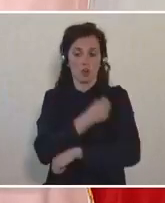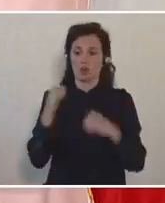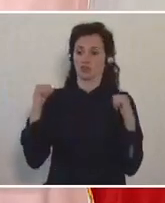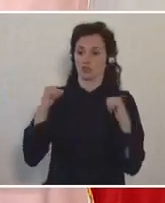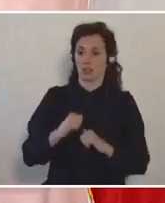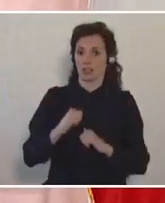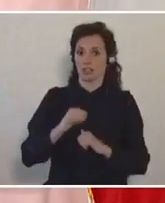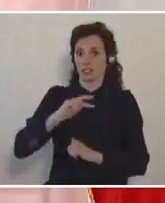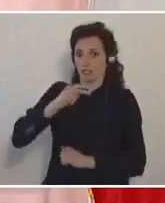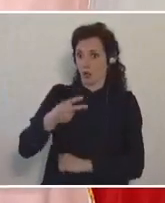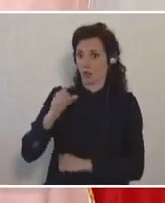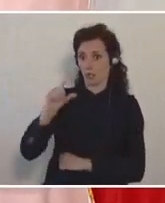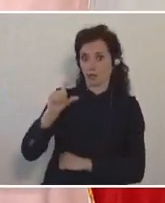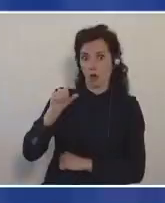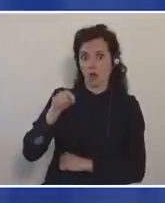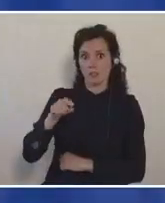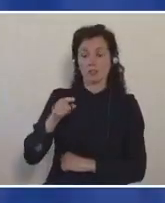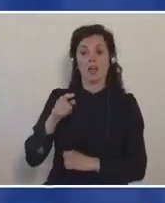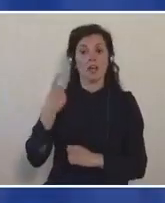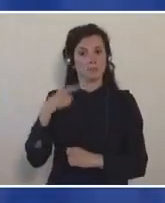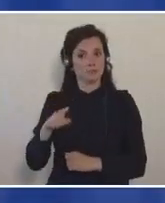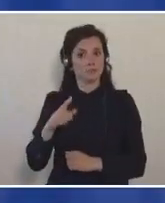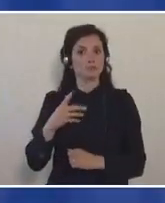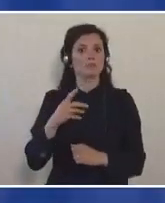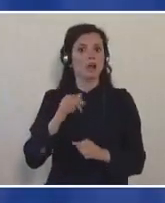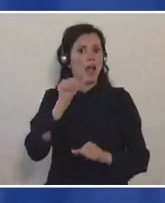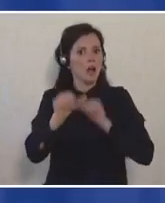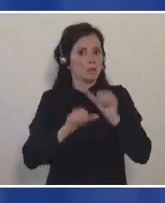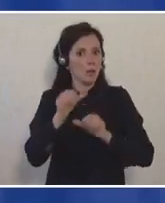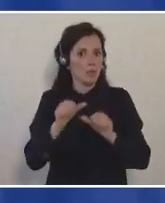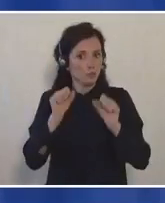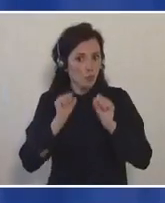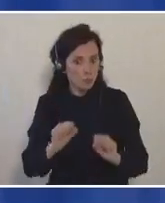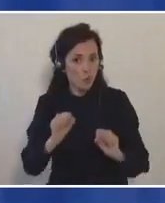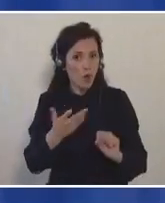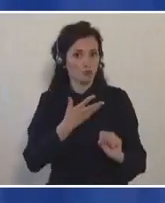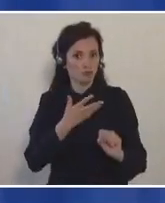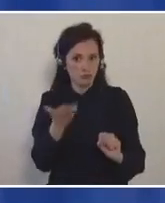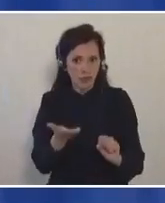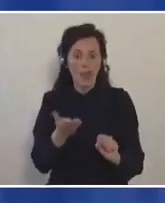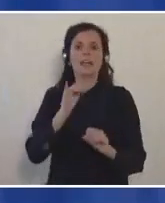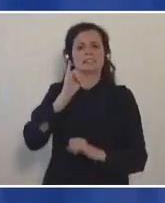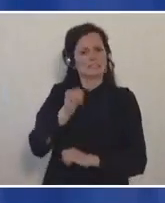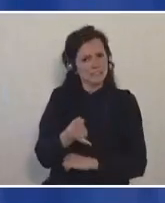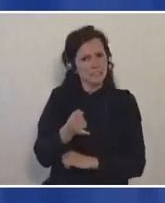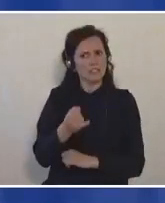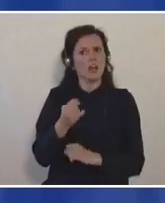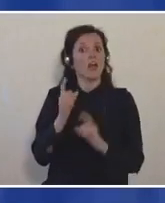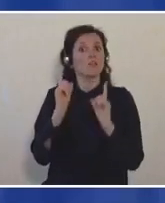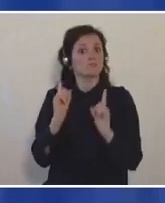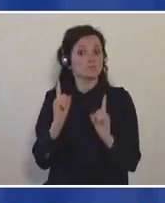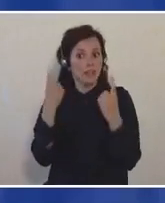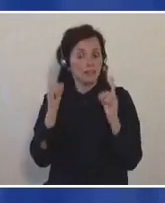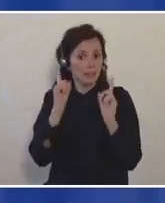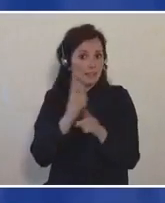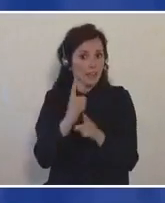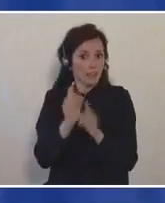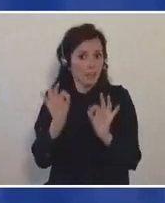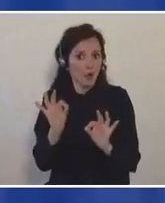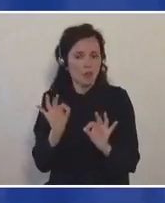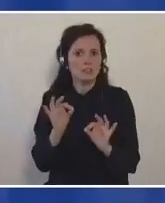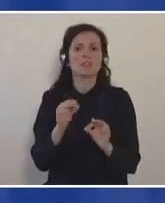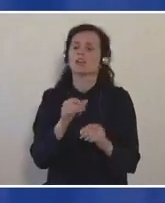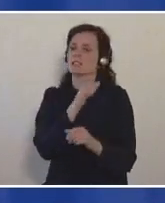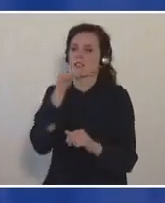to change, and it is changing. So if I may refer to what